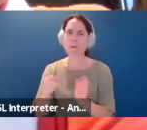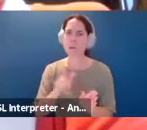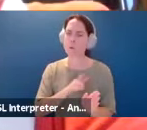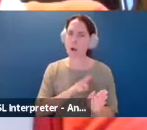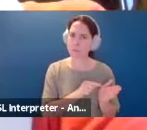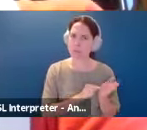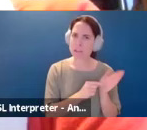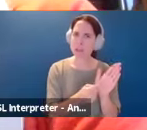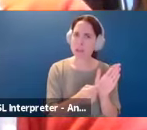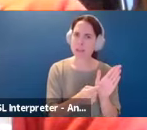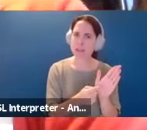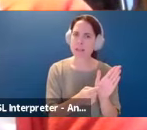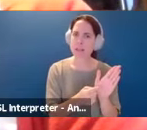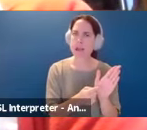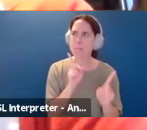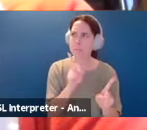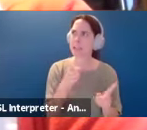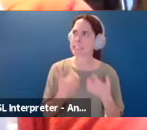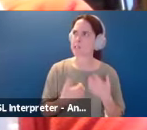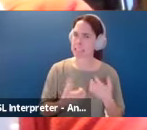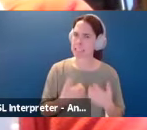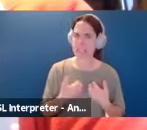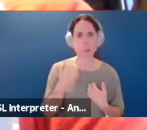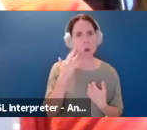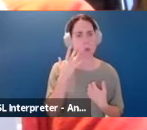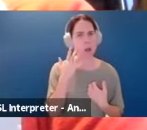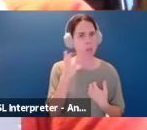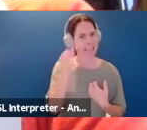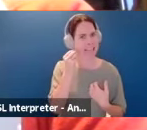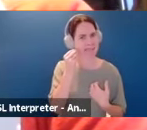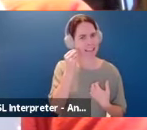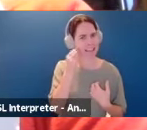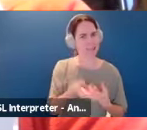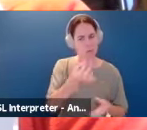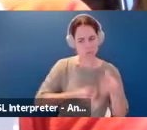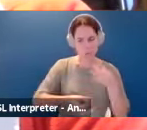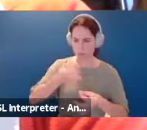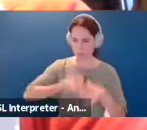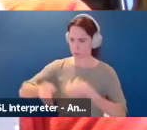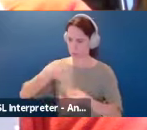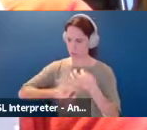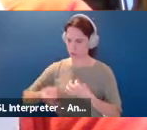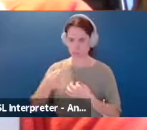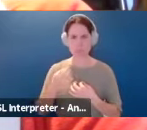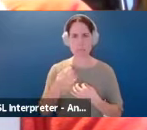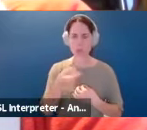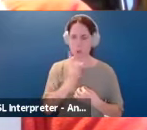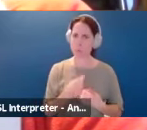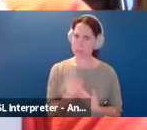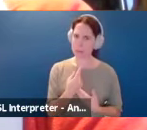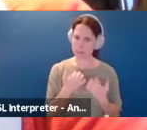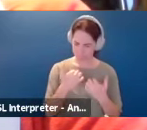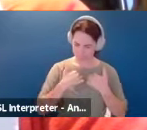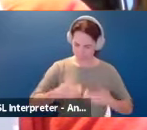response to these points and to to really try to understand where the other person was coming from as i say they were good